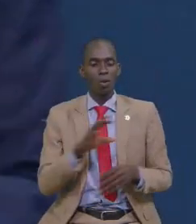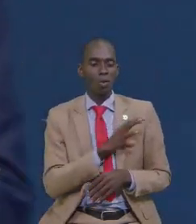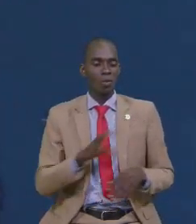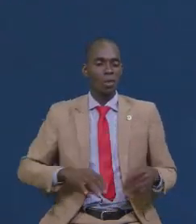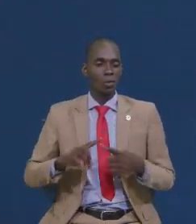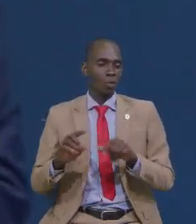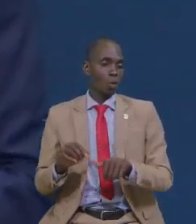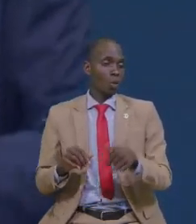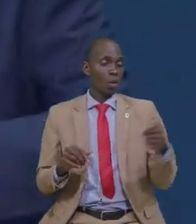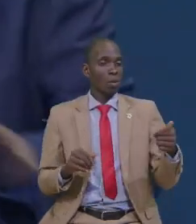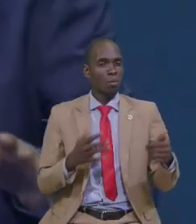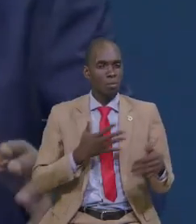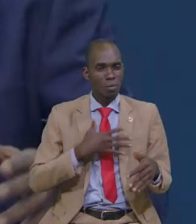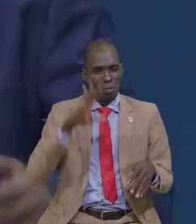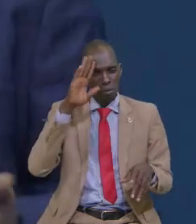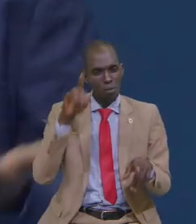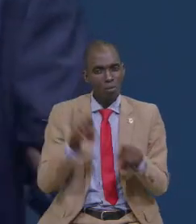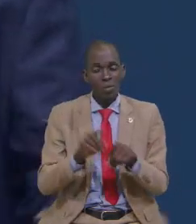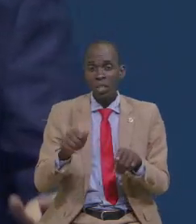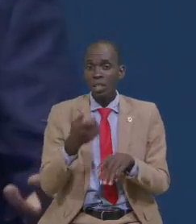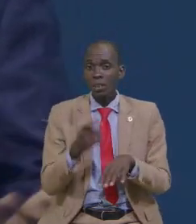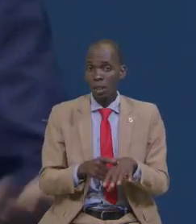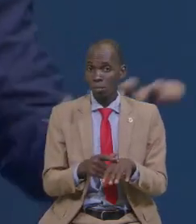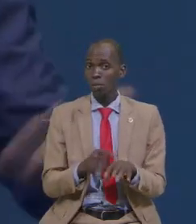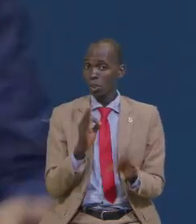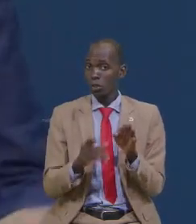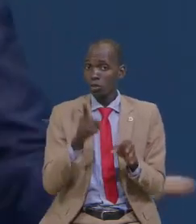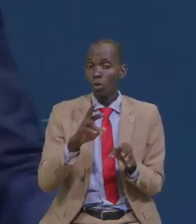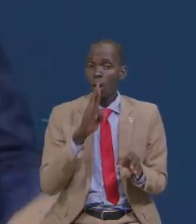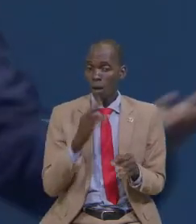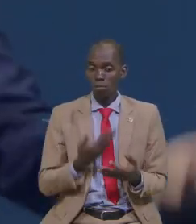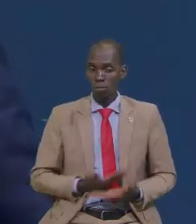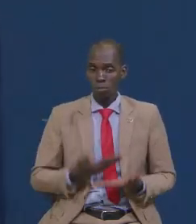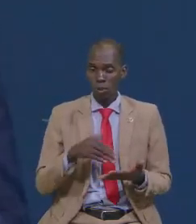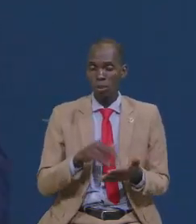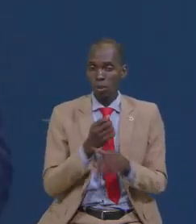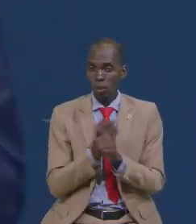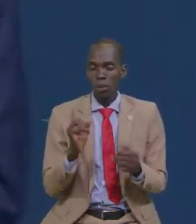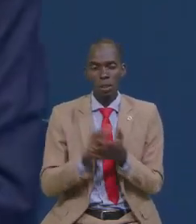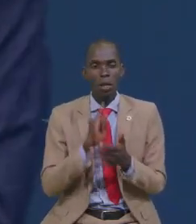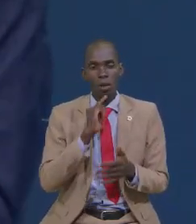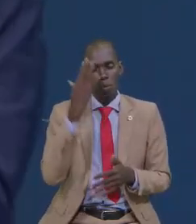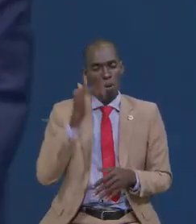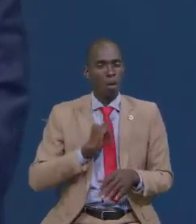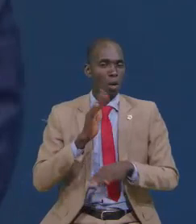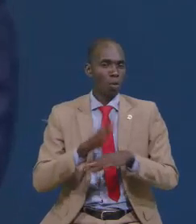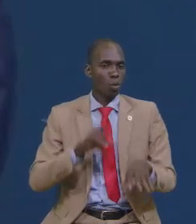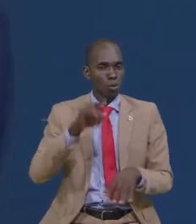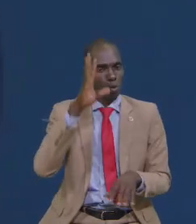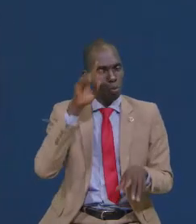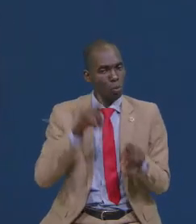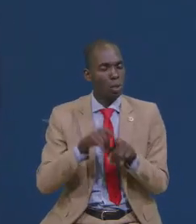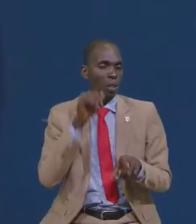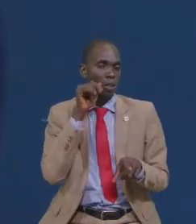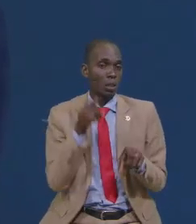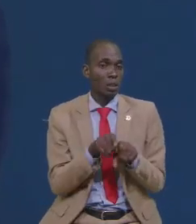brother, anytime if you're born again, that's why I call you brother, my sister, you are born again, that's why I call you sister, you are now in